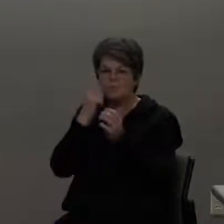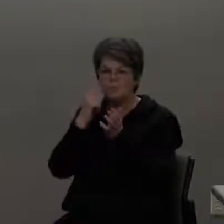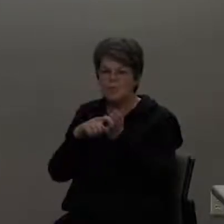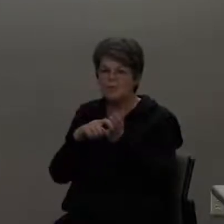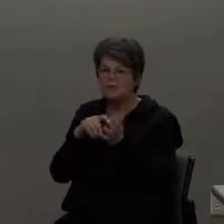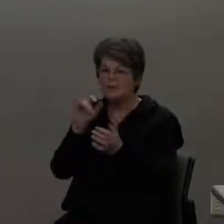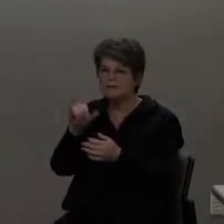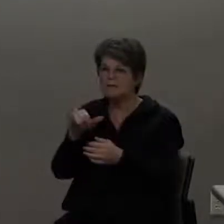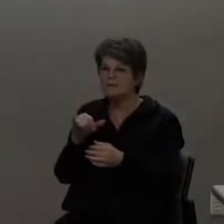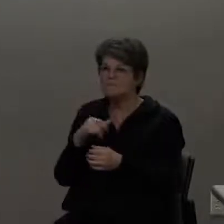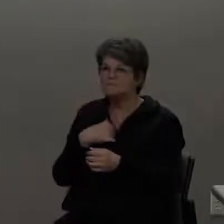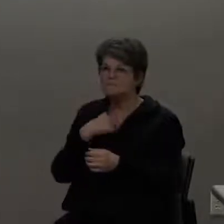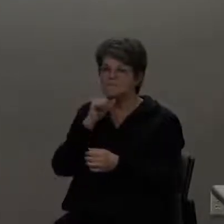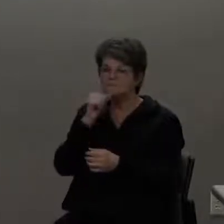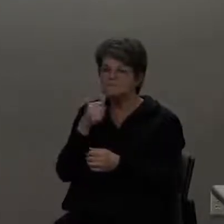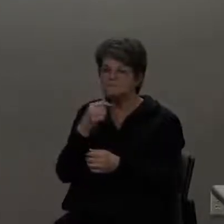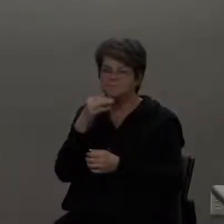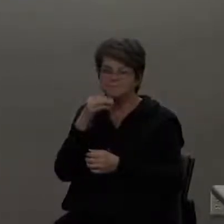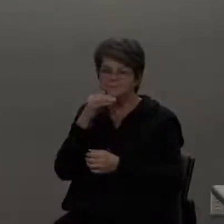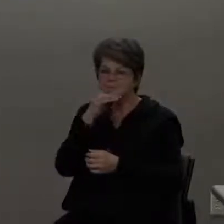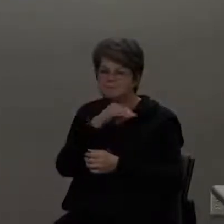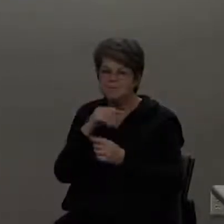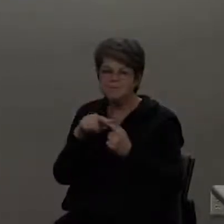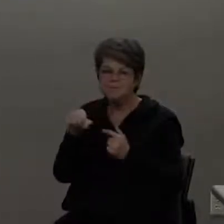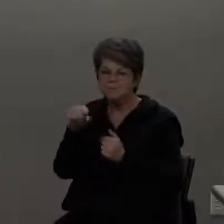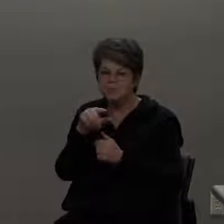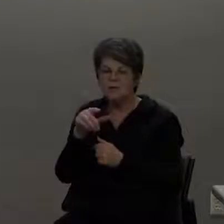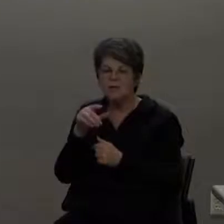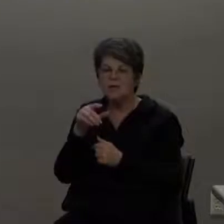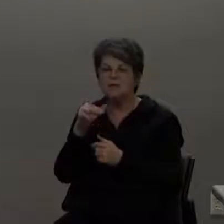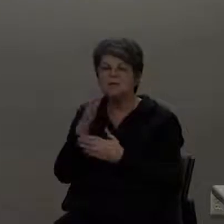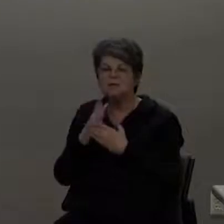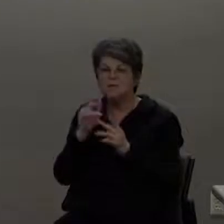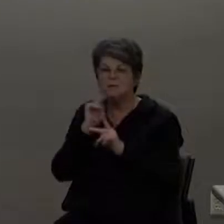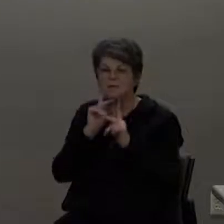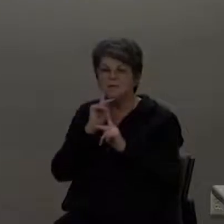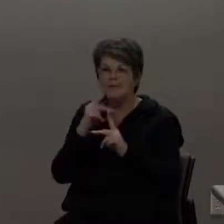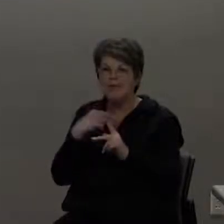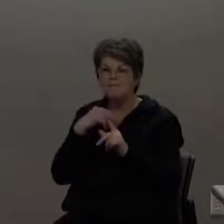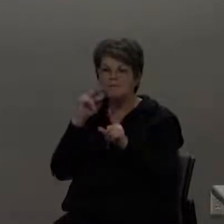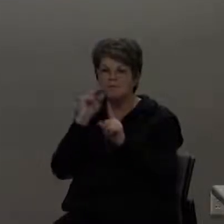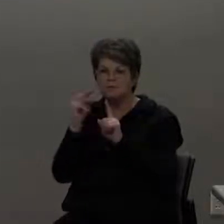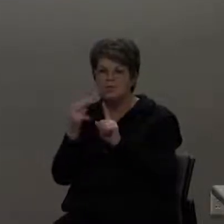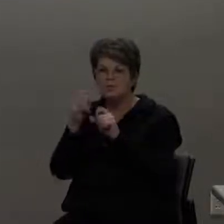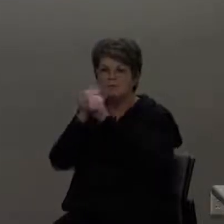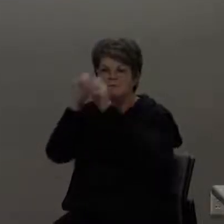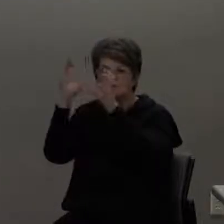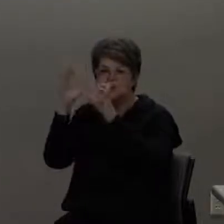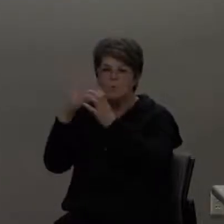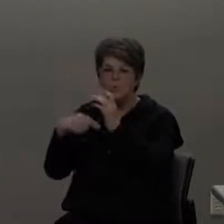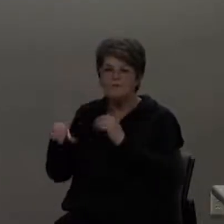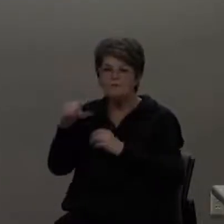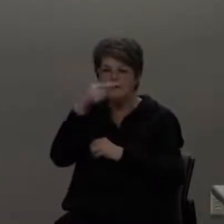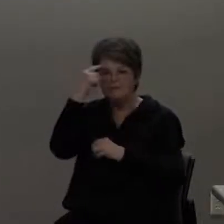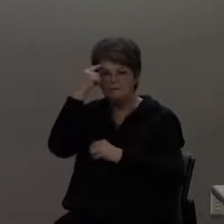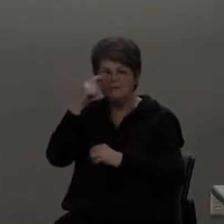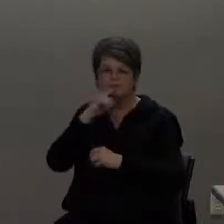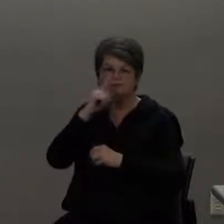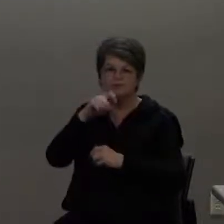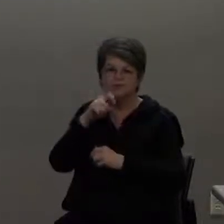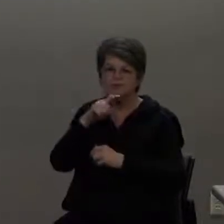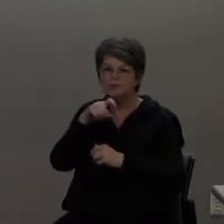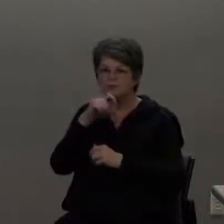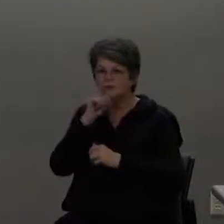And that's going to be, and I'm not going to sit here and lie to you, it's going to be, some folks have perspectives and visions of what they think they should or shouldn't be